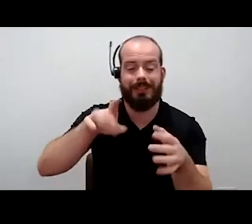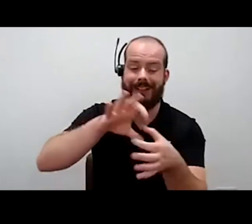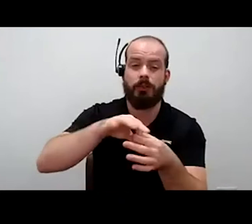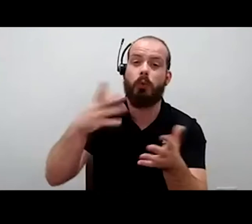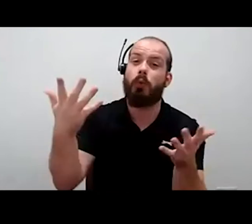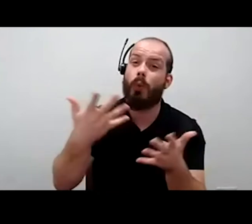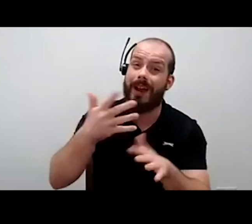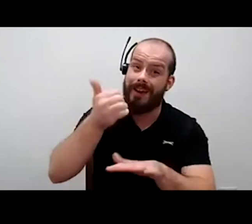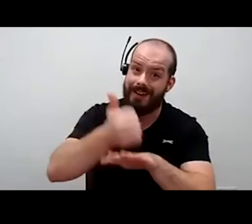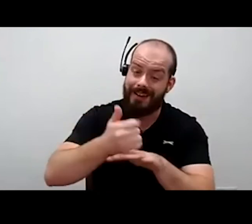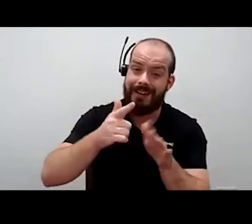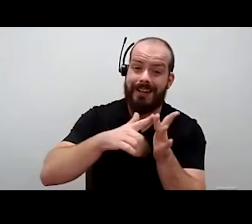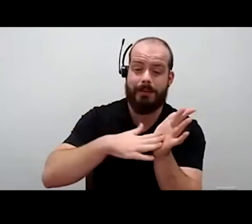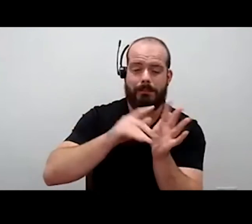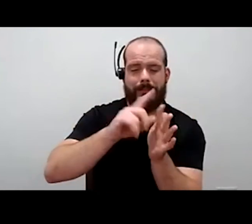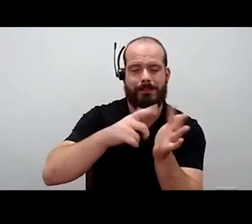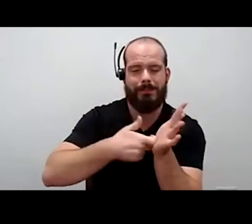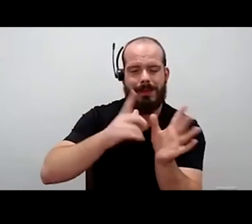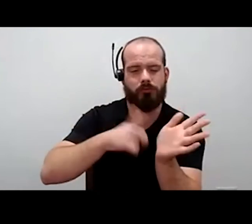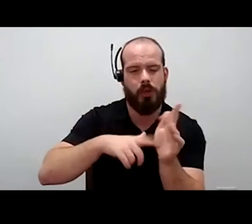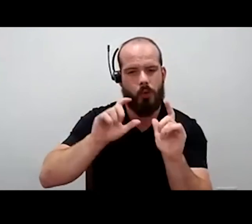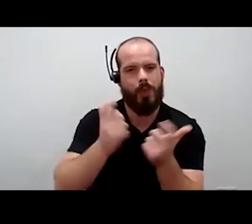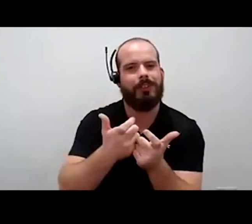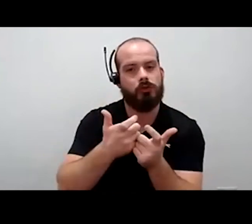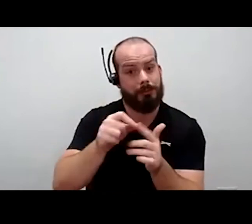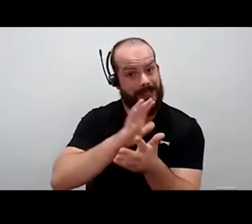a PhD, launched a college-wide